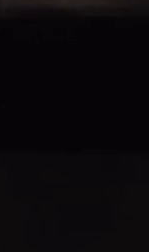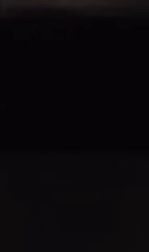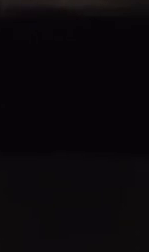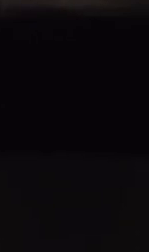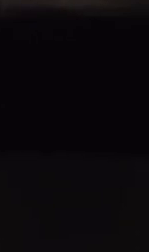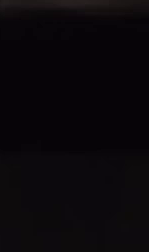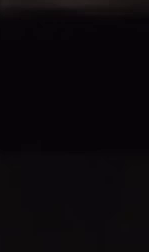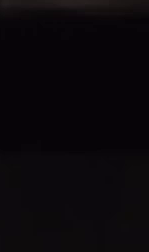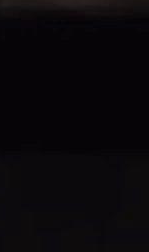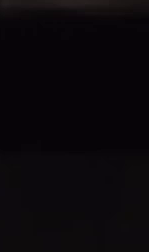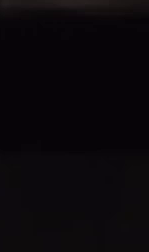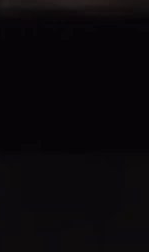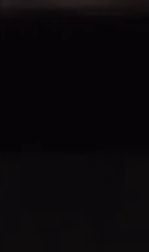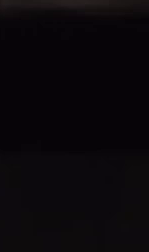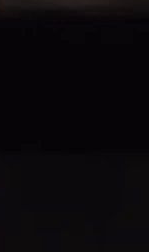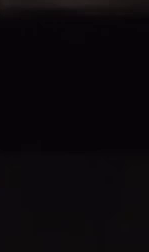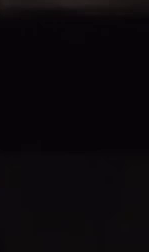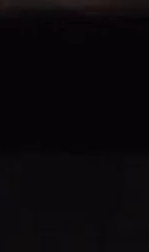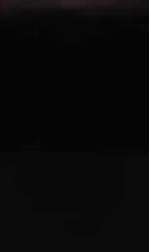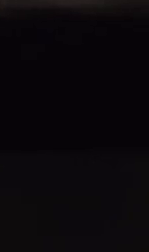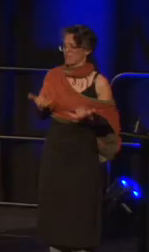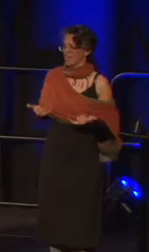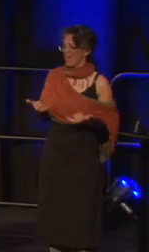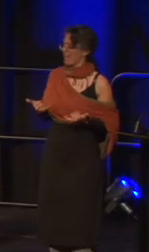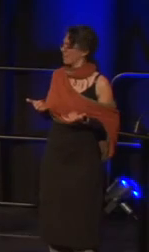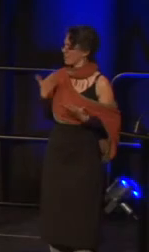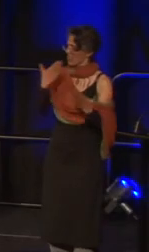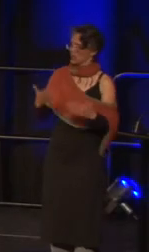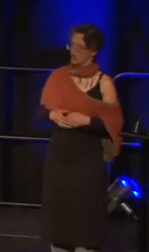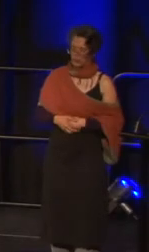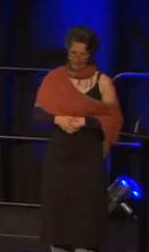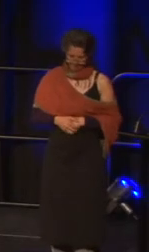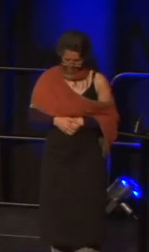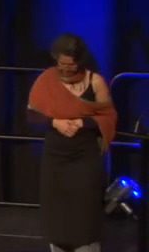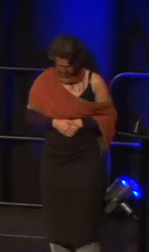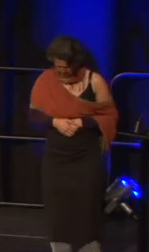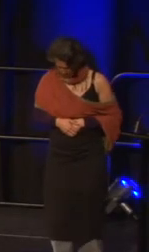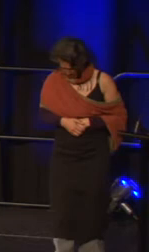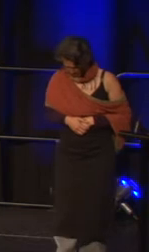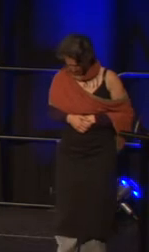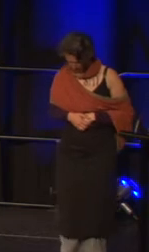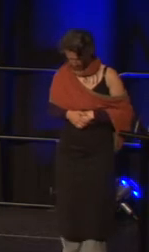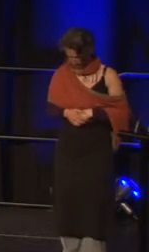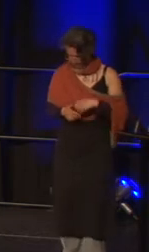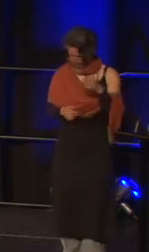So that's all I'm saying for now. Thank you. Fantastic. And right on 3 minutes too.